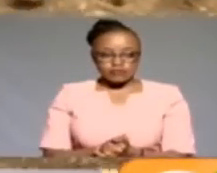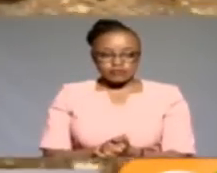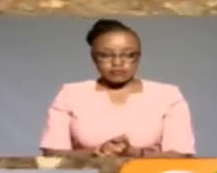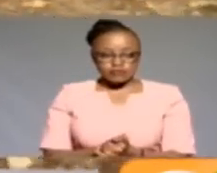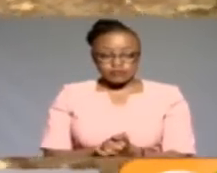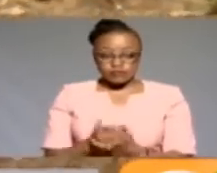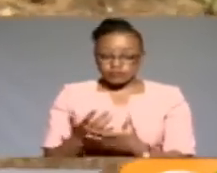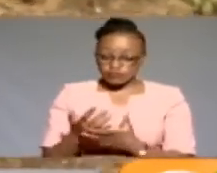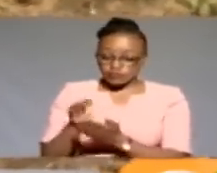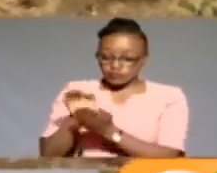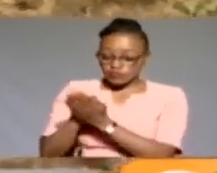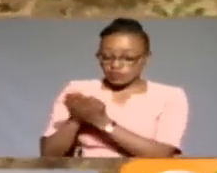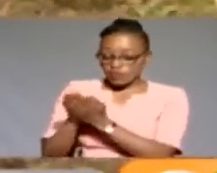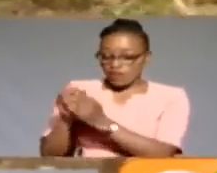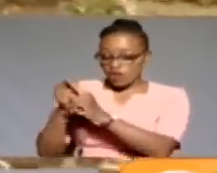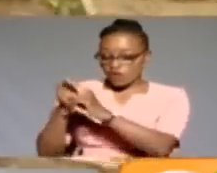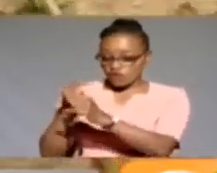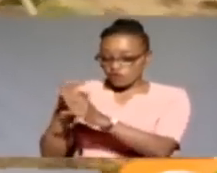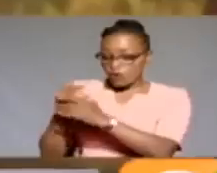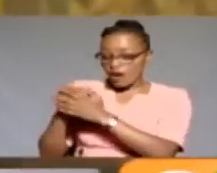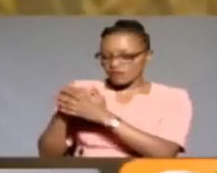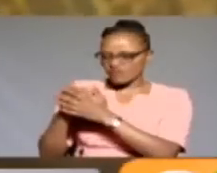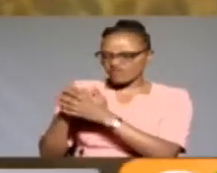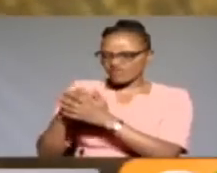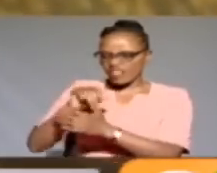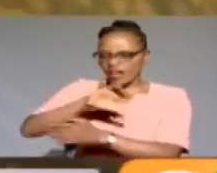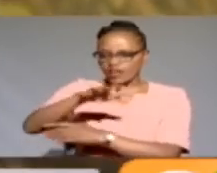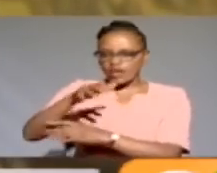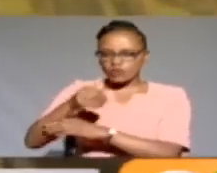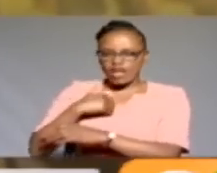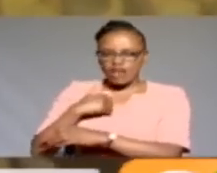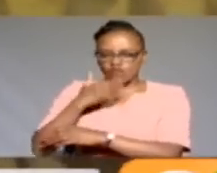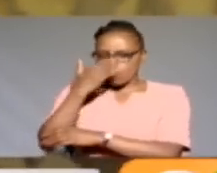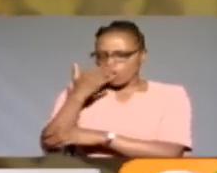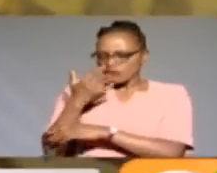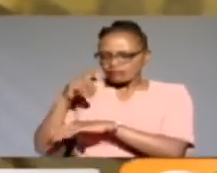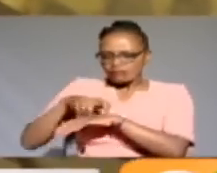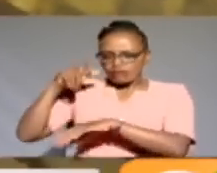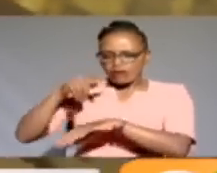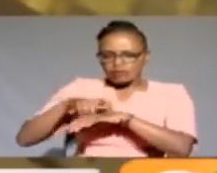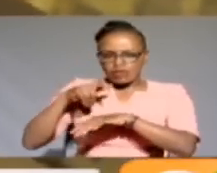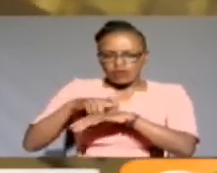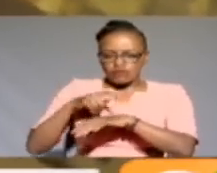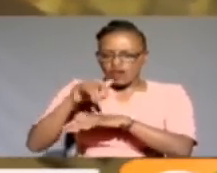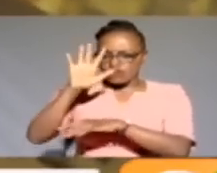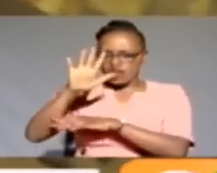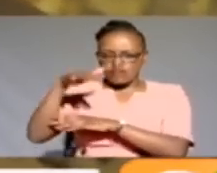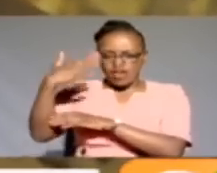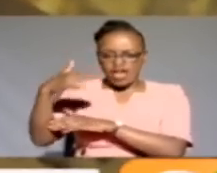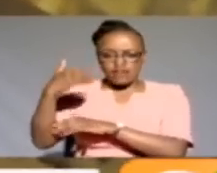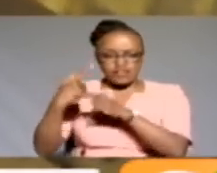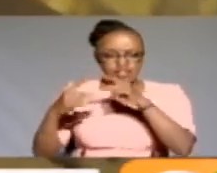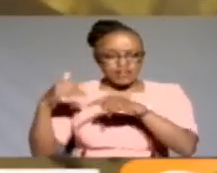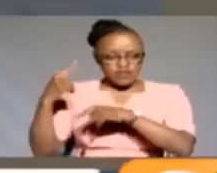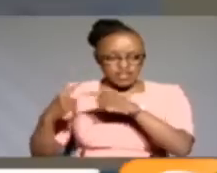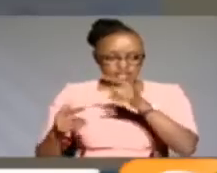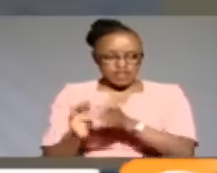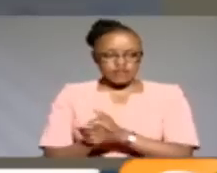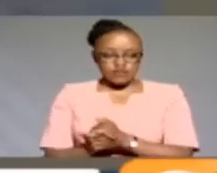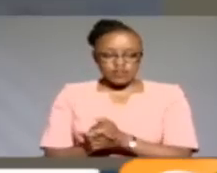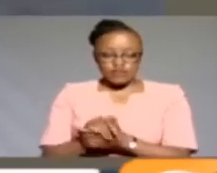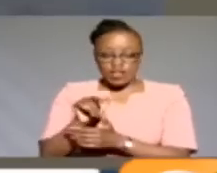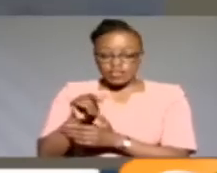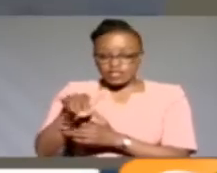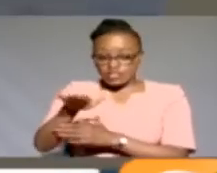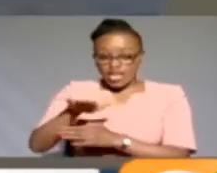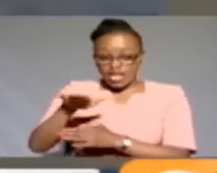A conservative figure from Edix in the county places deaths due to snake bite poisoning at 5 every single year. In the Mwingi area,